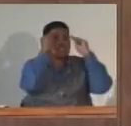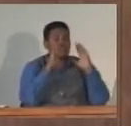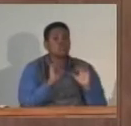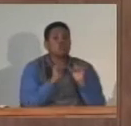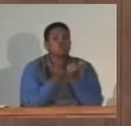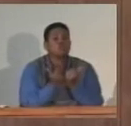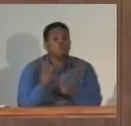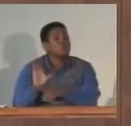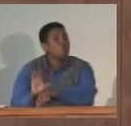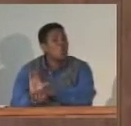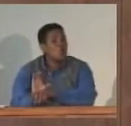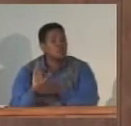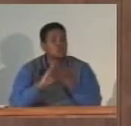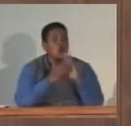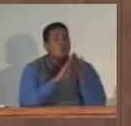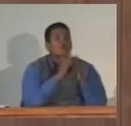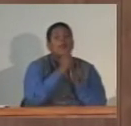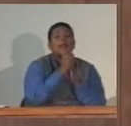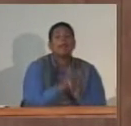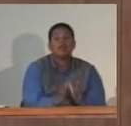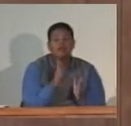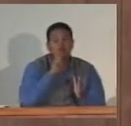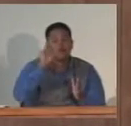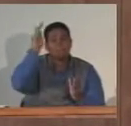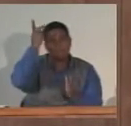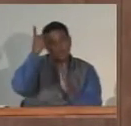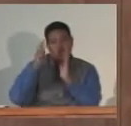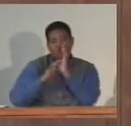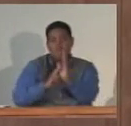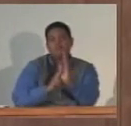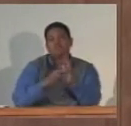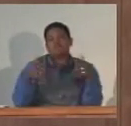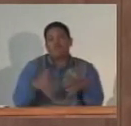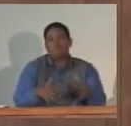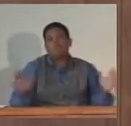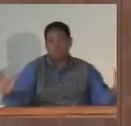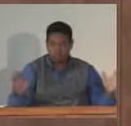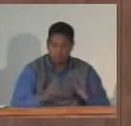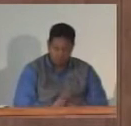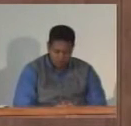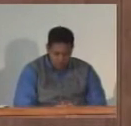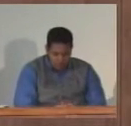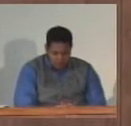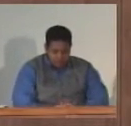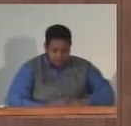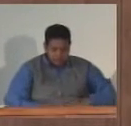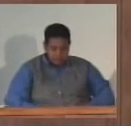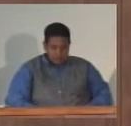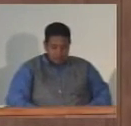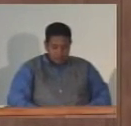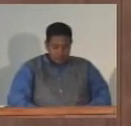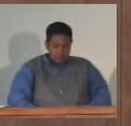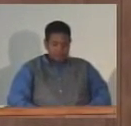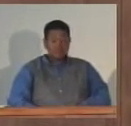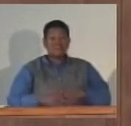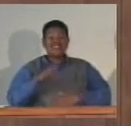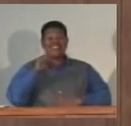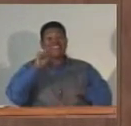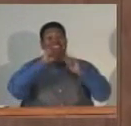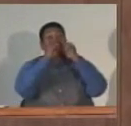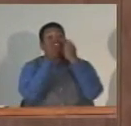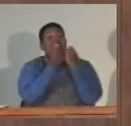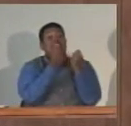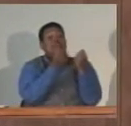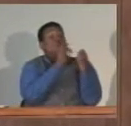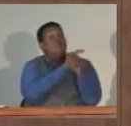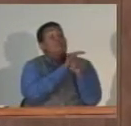why the ministry is inviting all relevant hands on deck to assist in this process. The team from the Ministry of Education